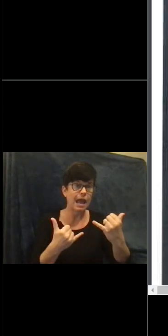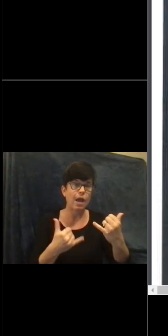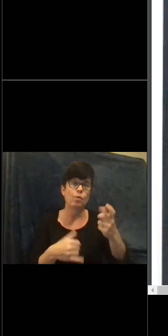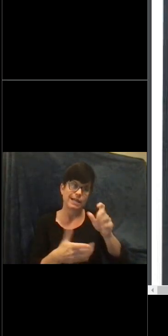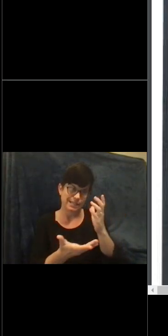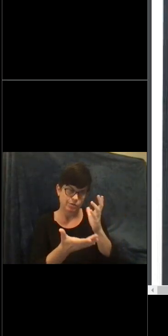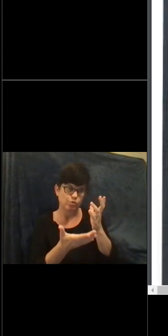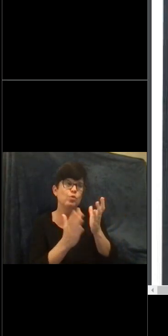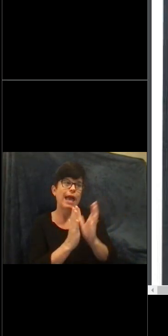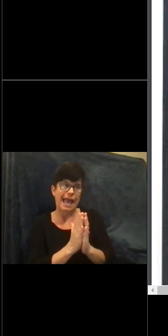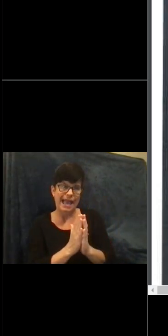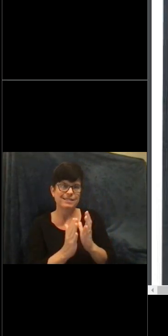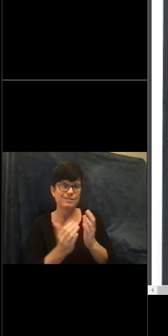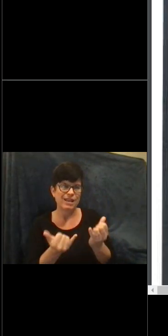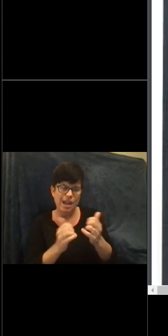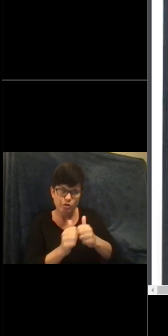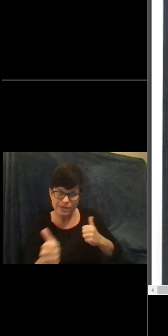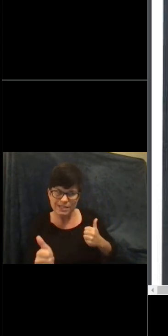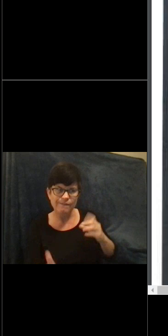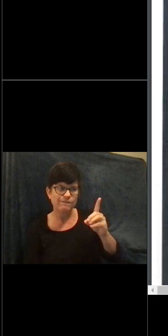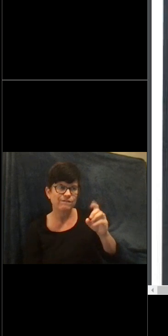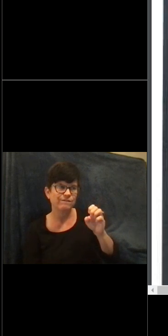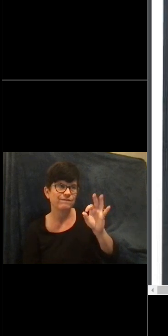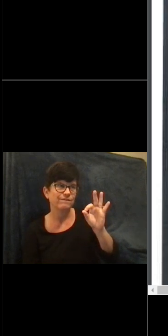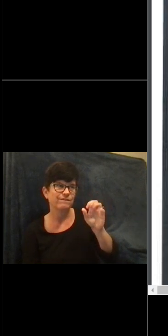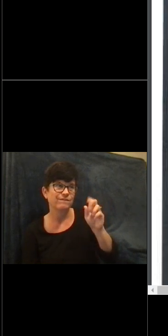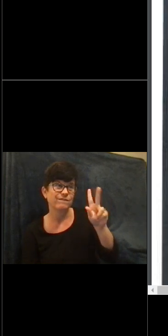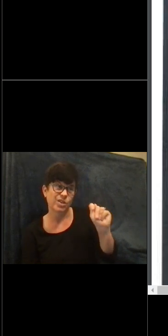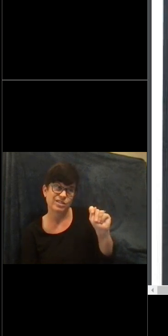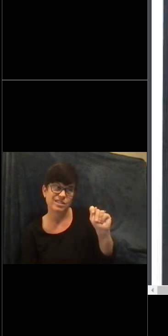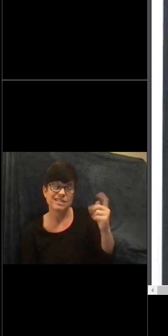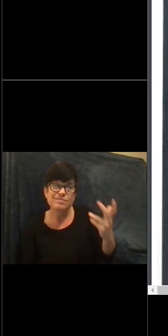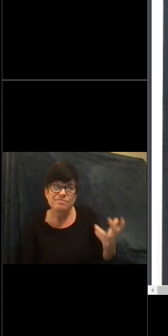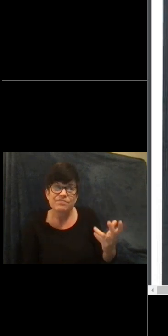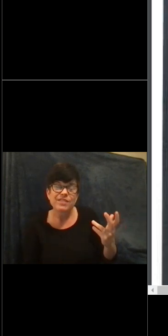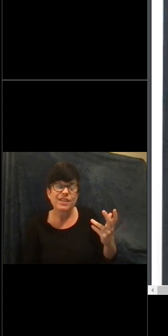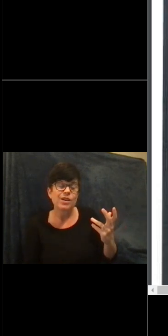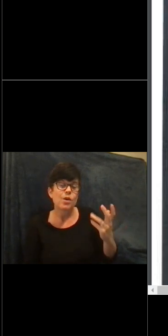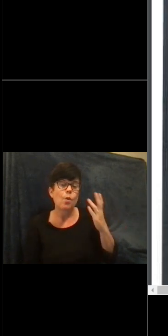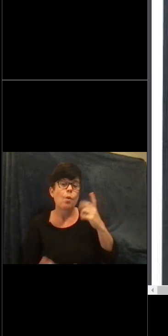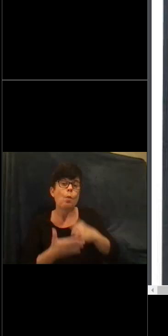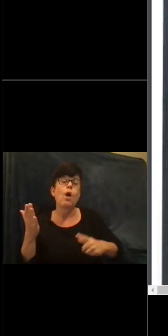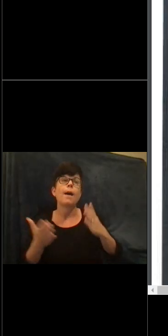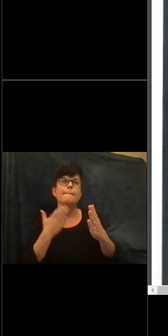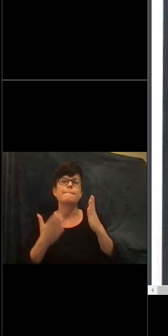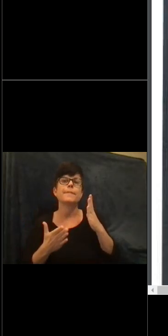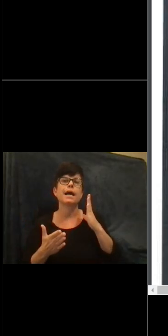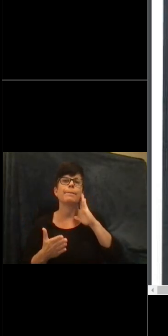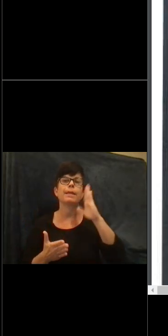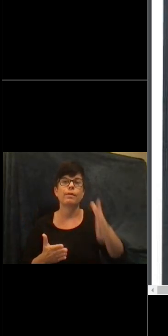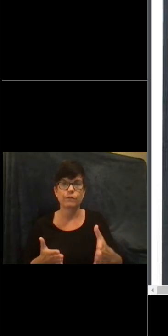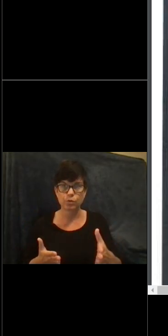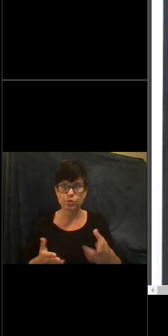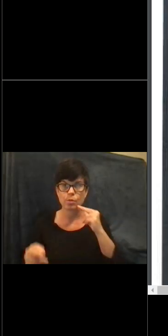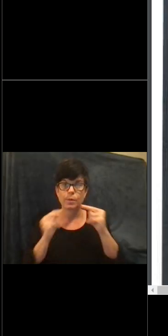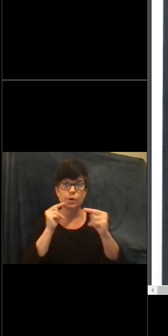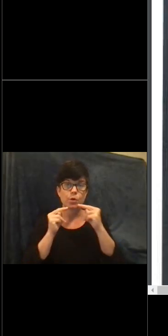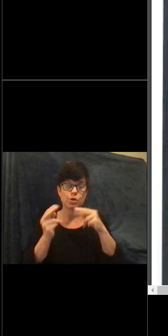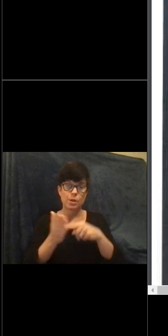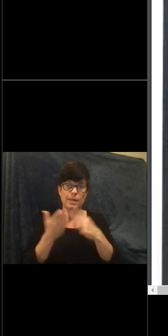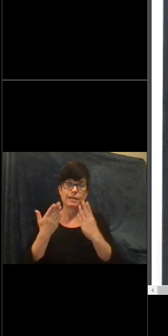and we're in default now. So, you know, I think we need to be mindful of what may come as well when we're negotiating this public